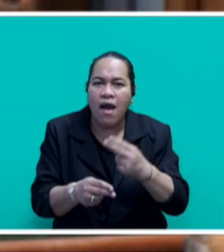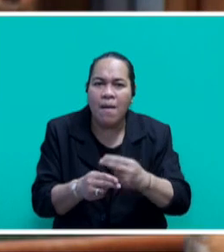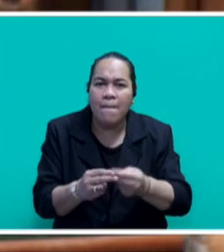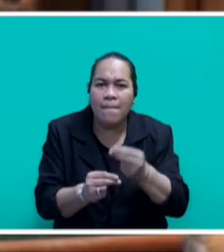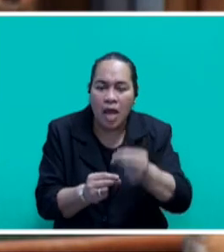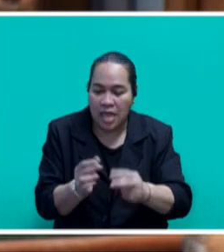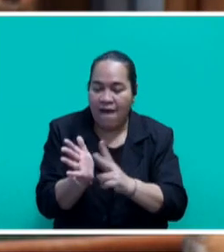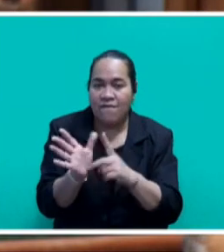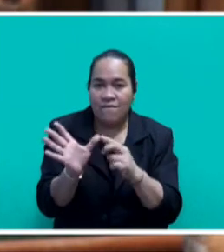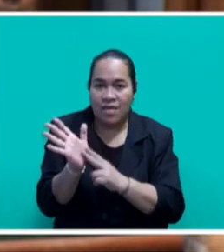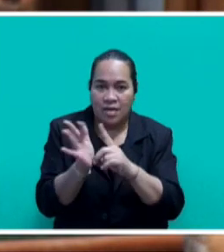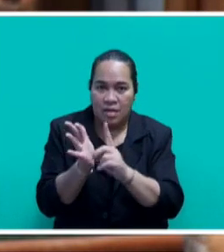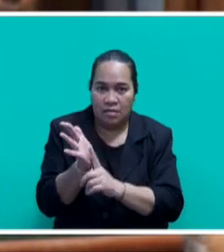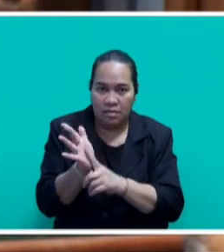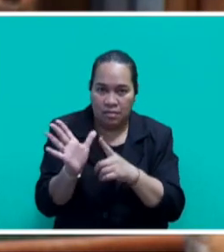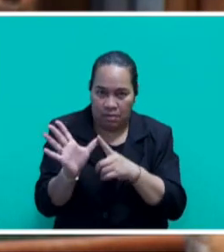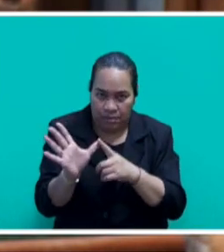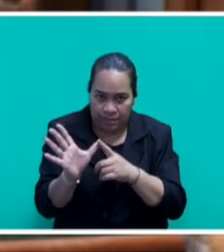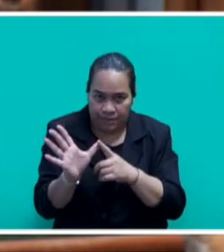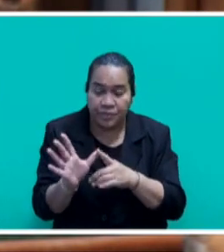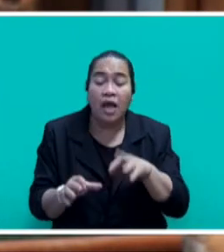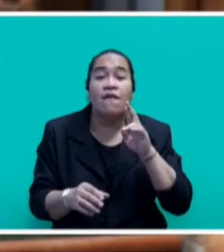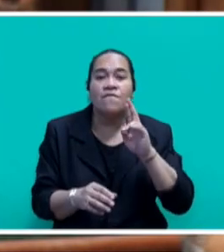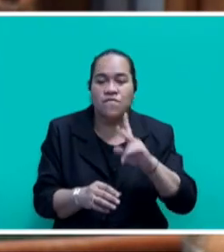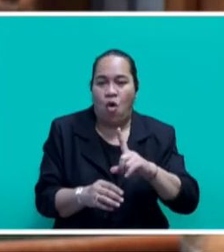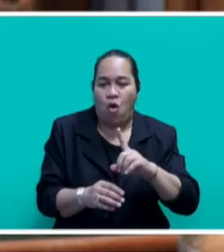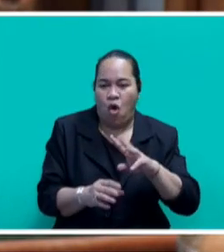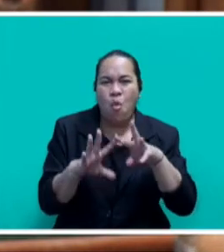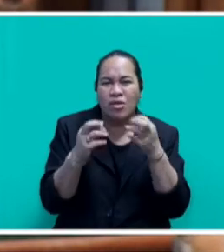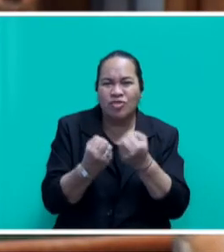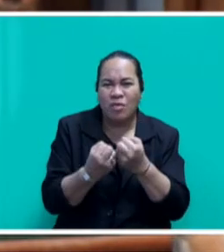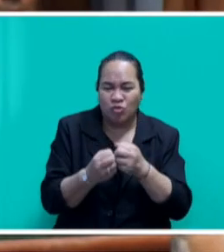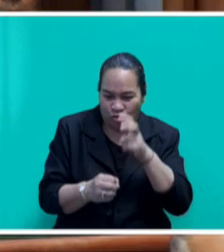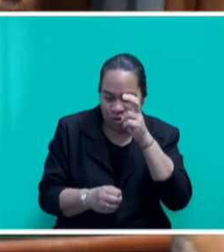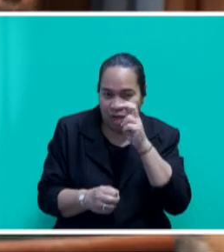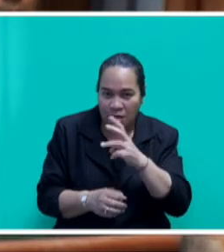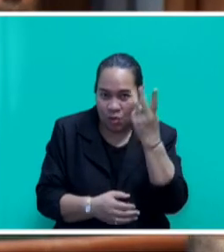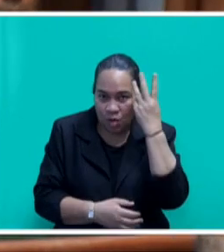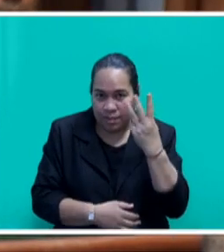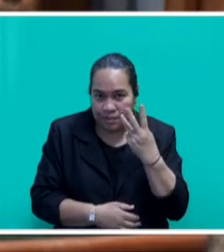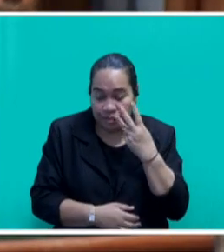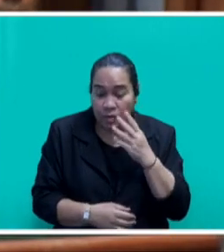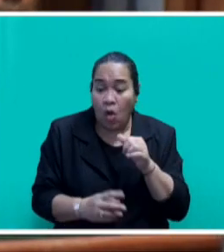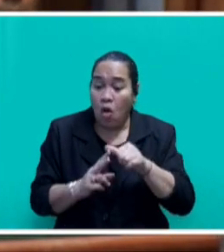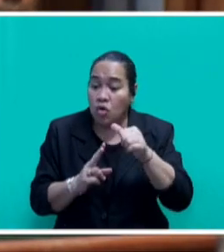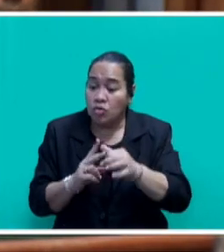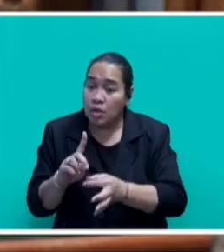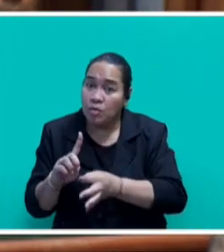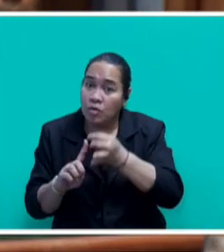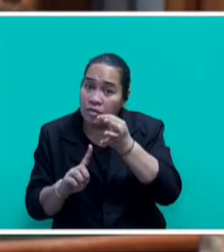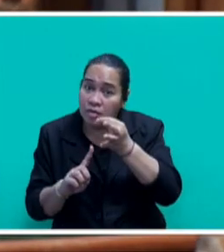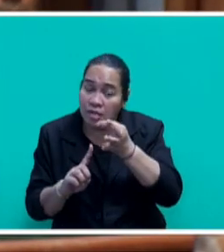These assistance would cover capacity building training for women and the improvement of nurseries